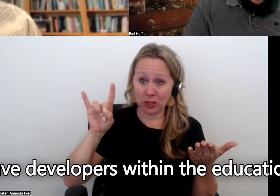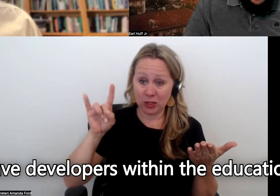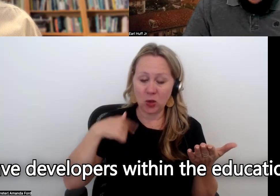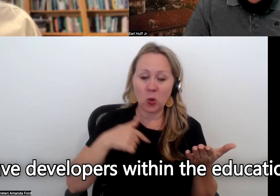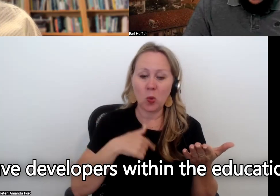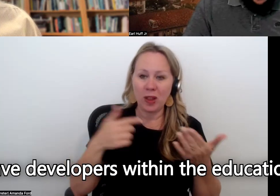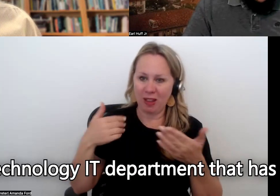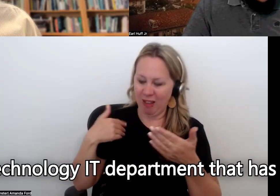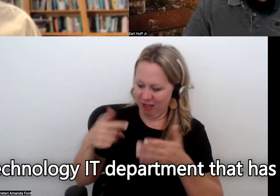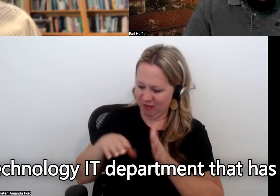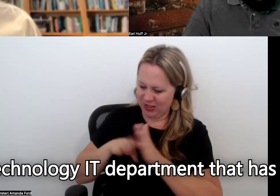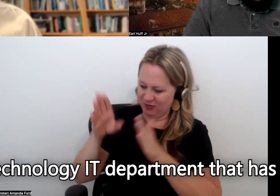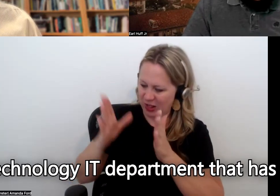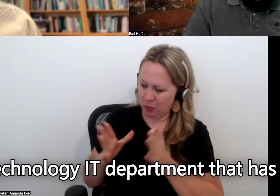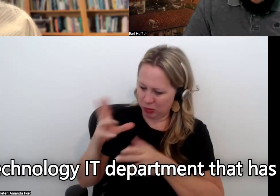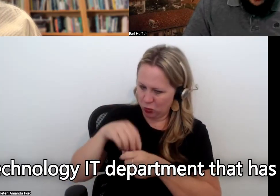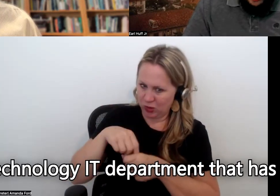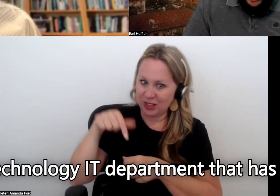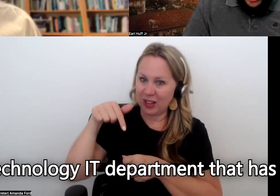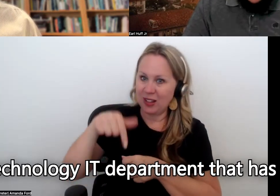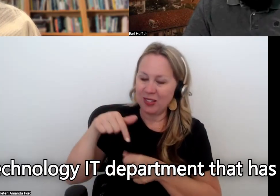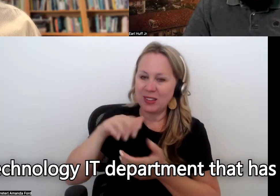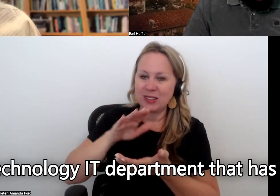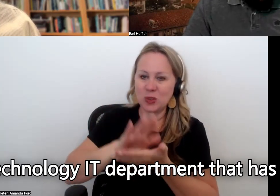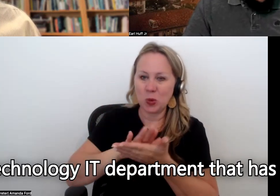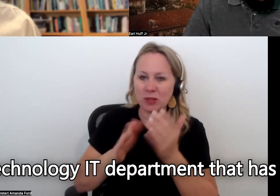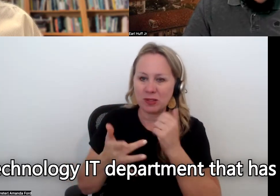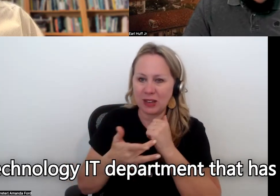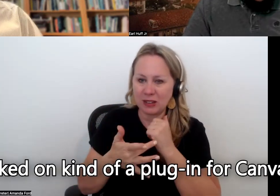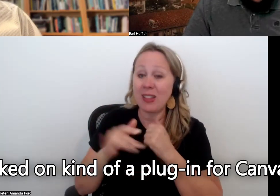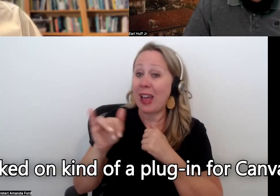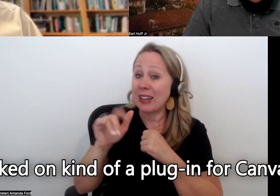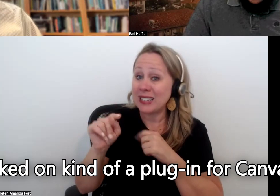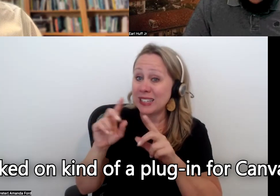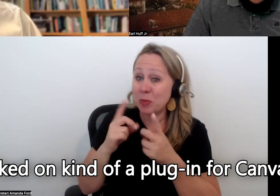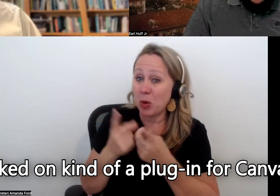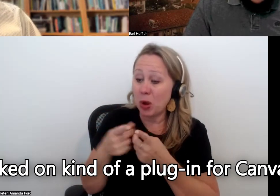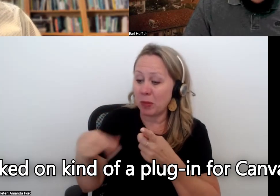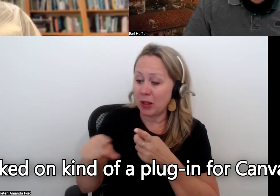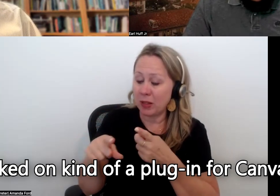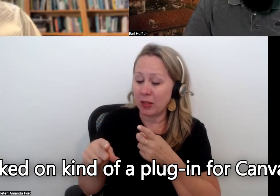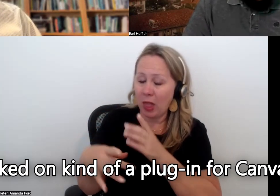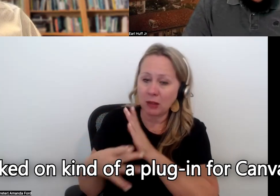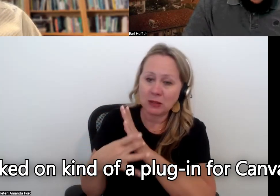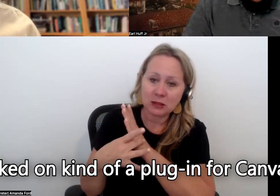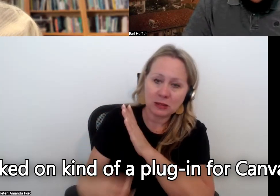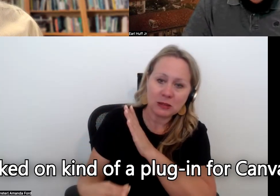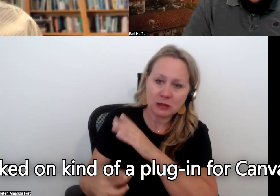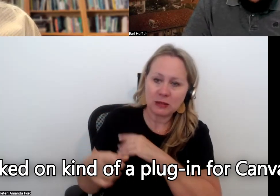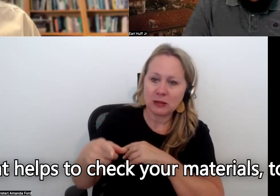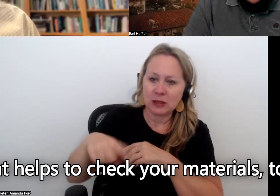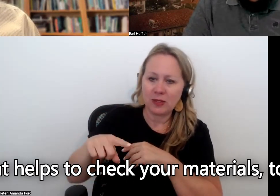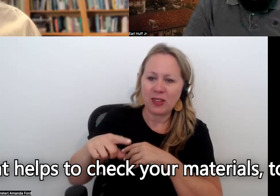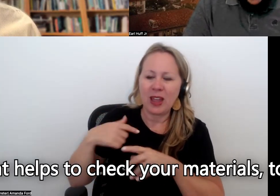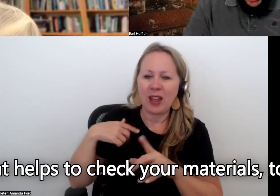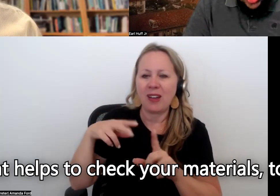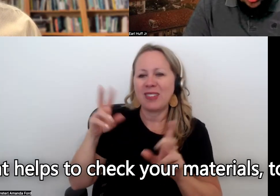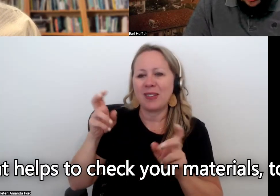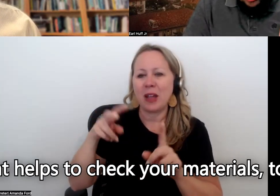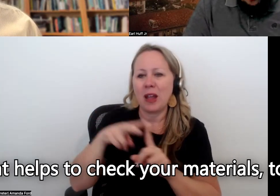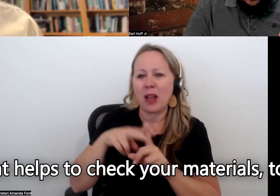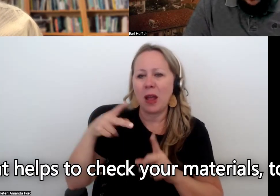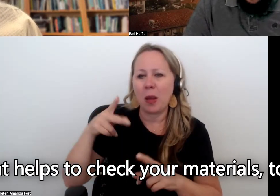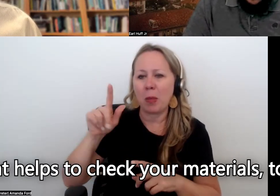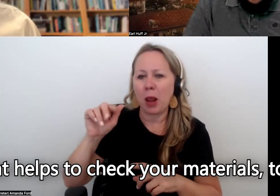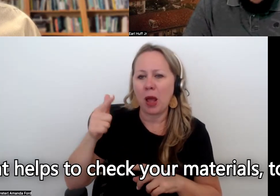developers within the educational technology IT department that has worked on kind of a plugin for Canvas that helps to